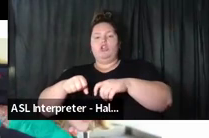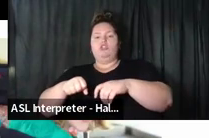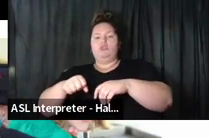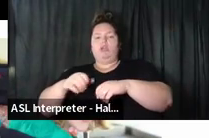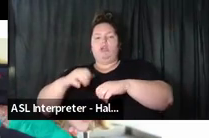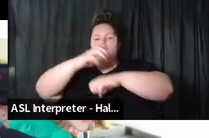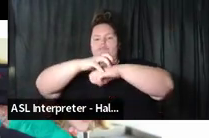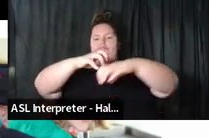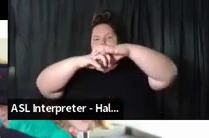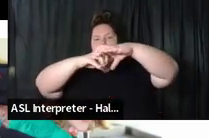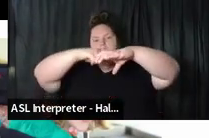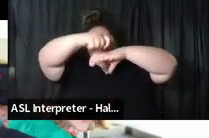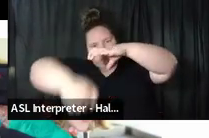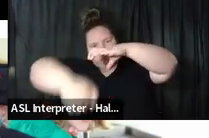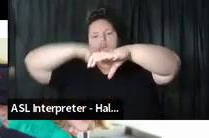of a